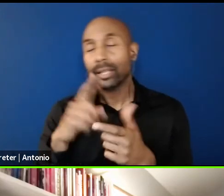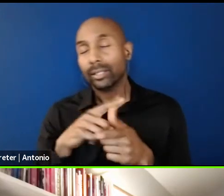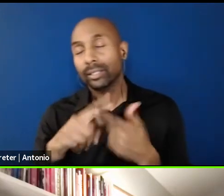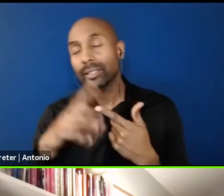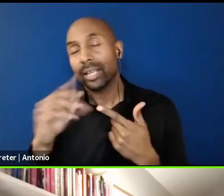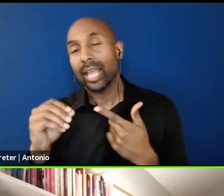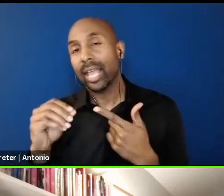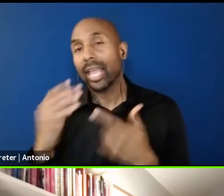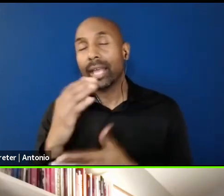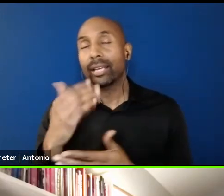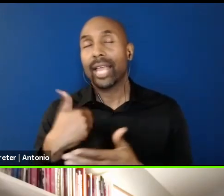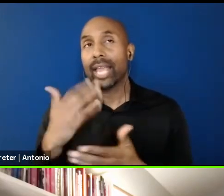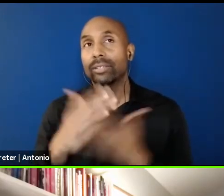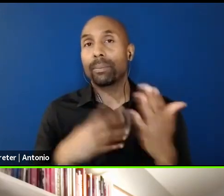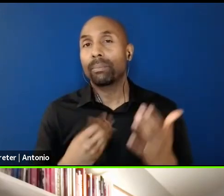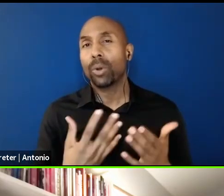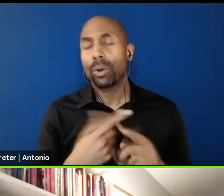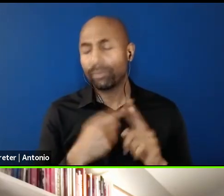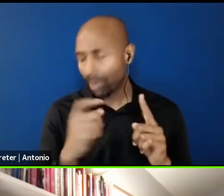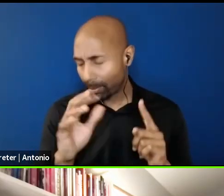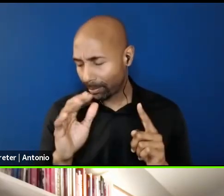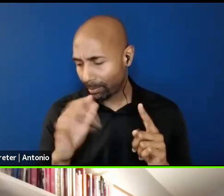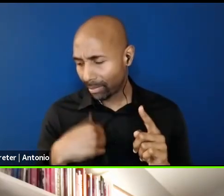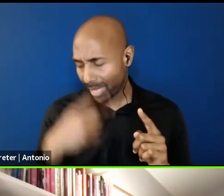some poems from, I think,